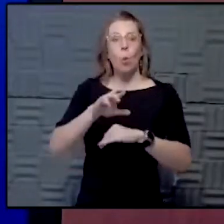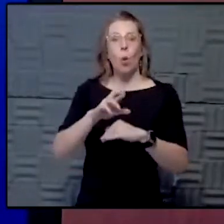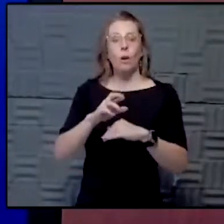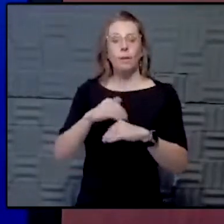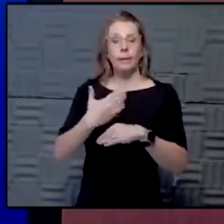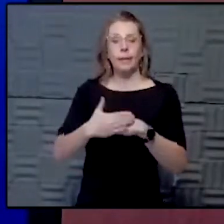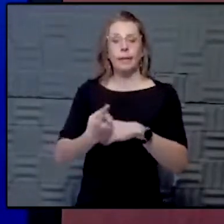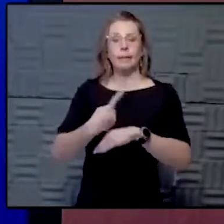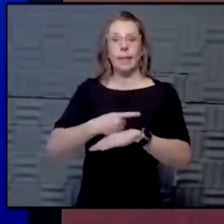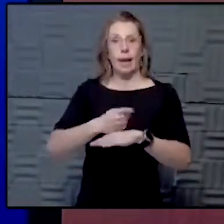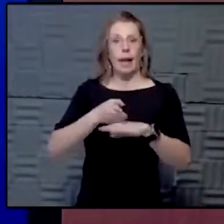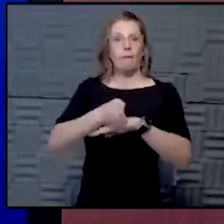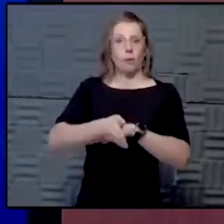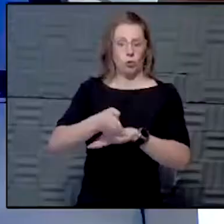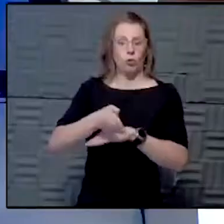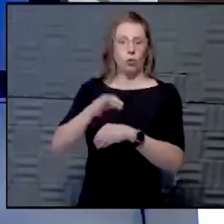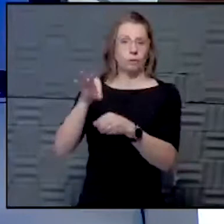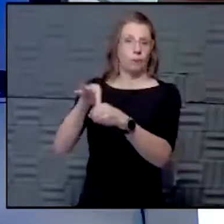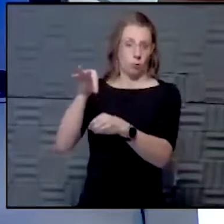after an ACIP recommendation.